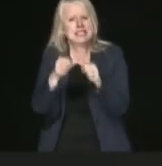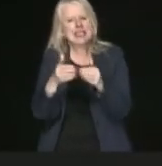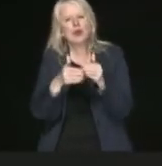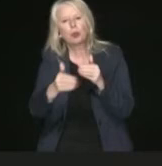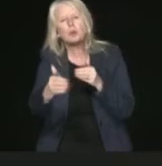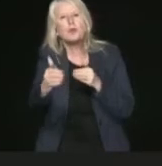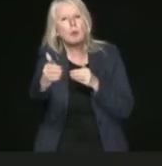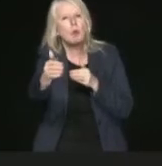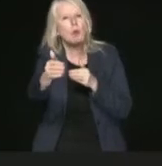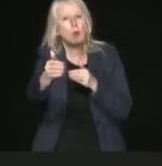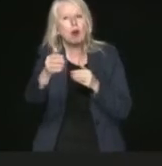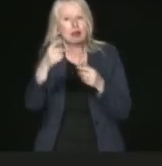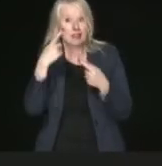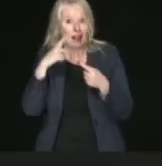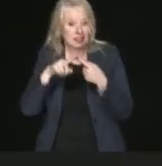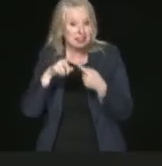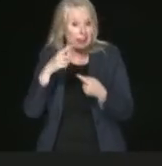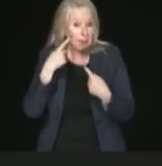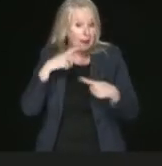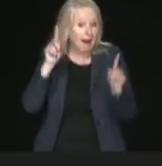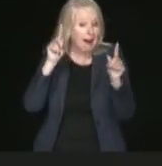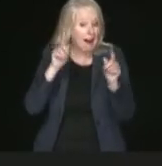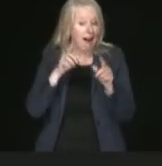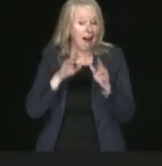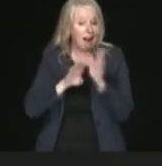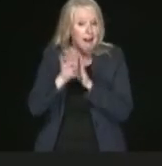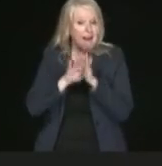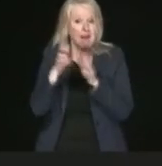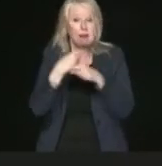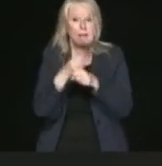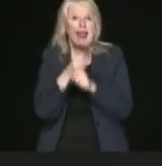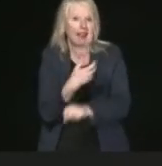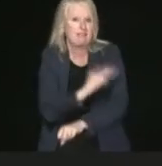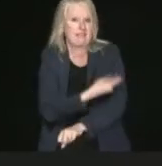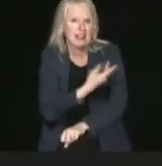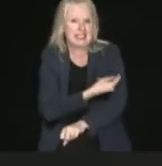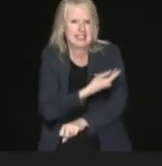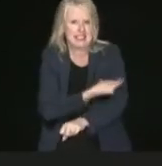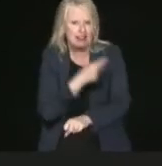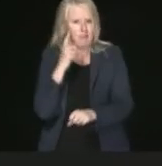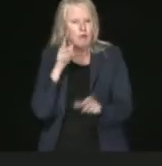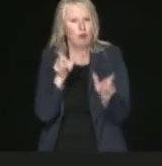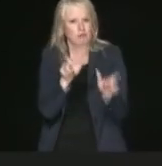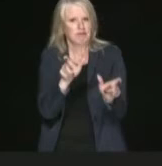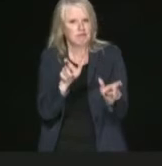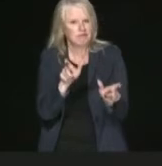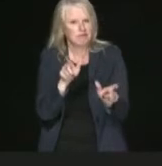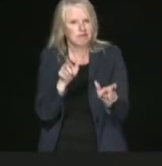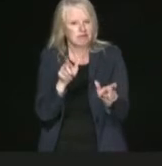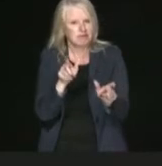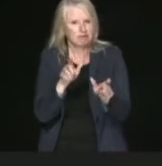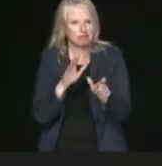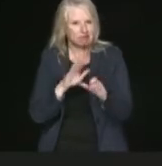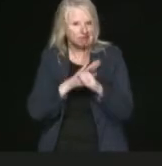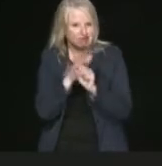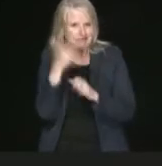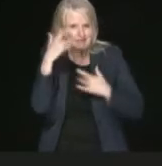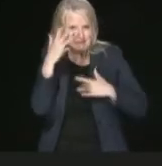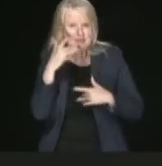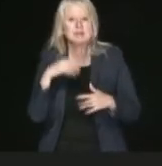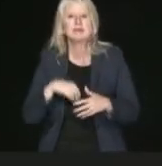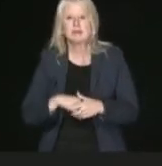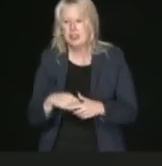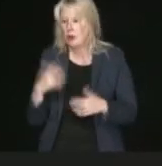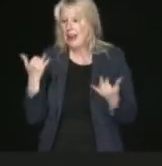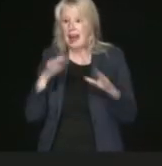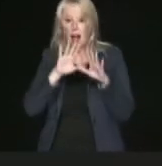we have a vaccine for the virus. Researchers across Canada and around the world are working hard on